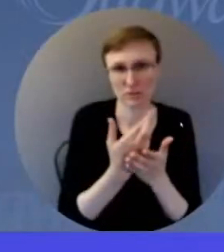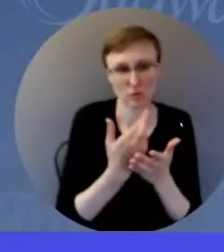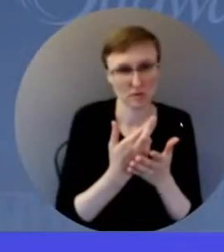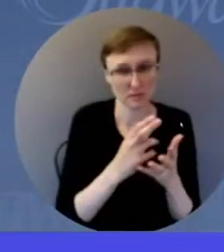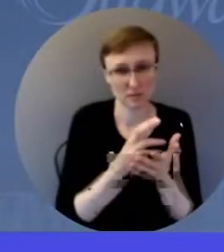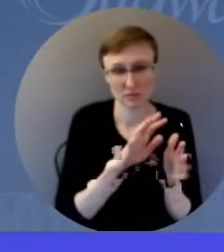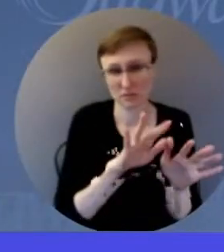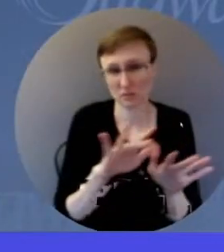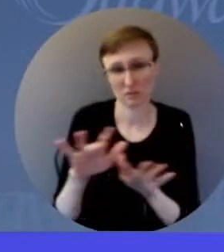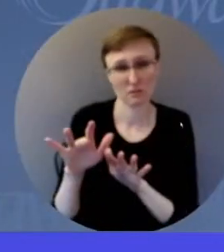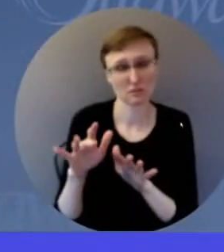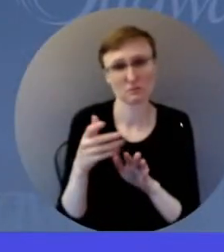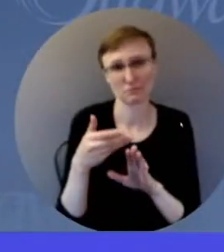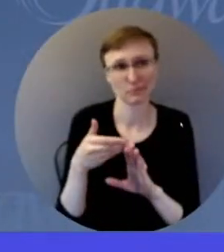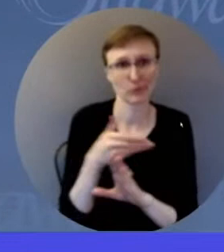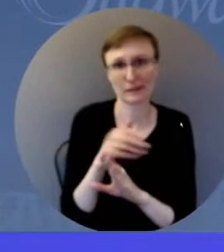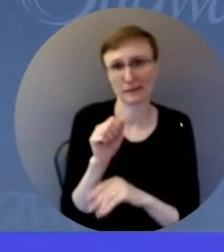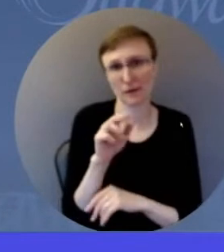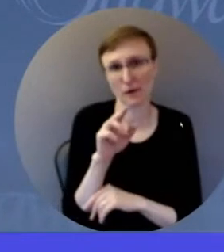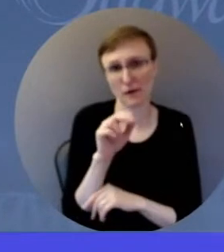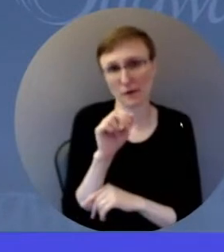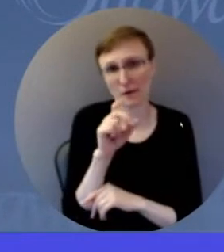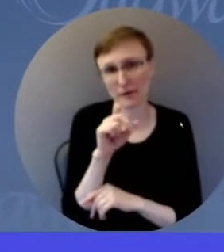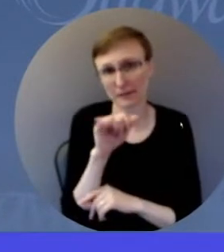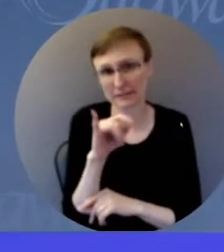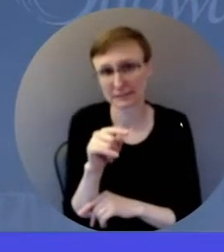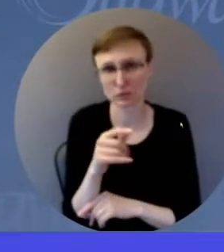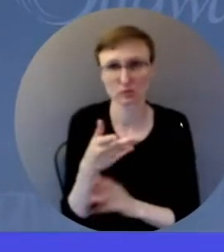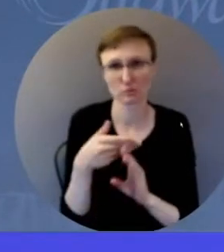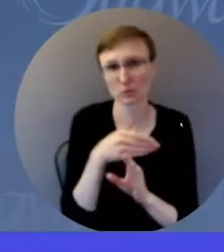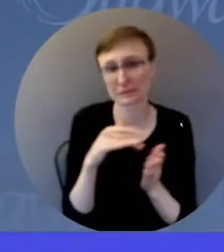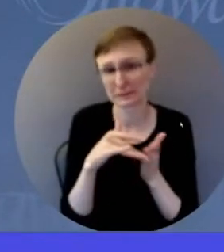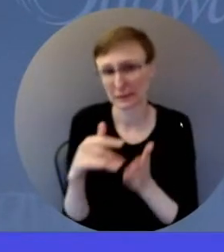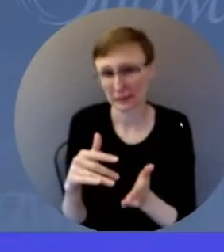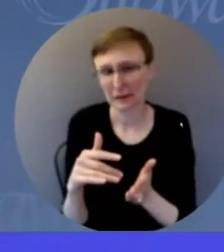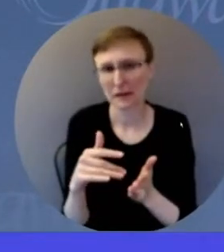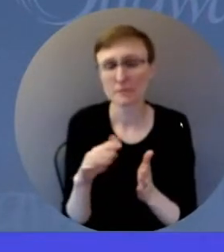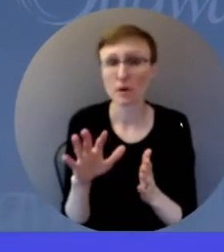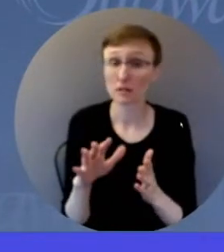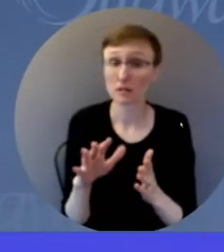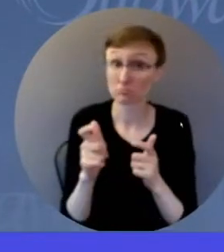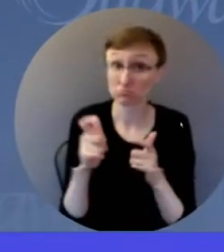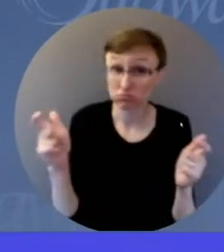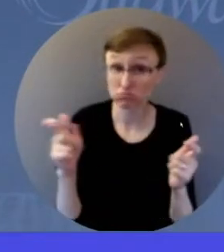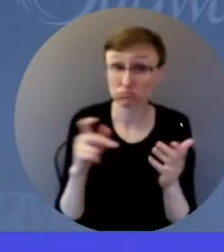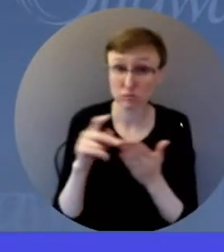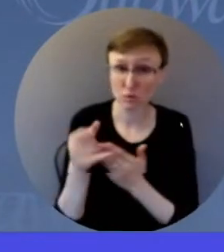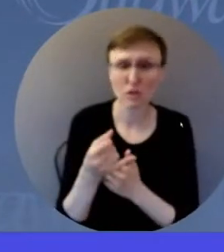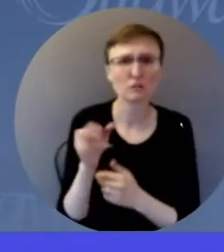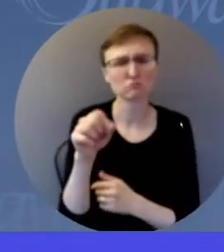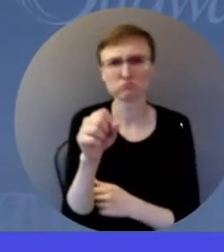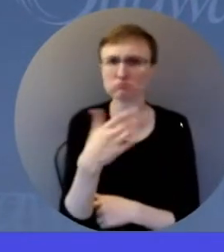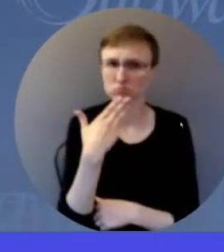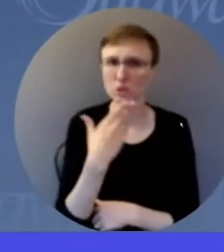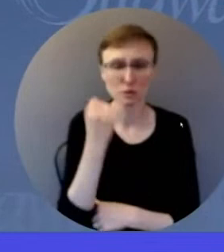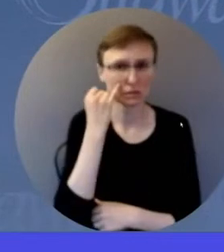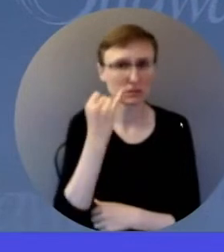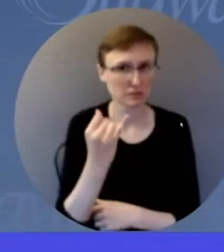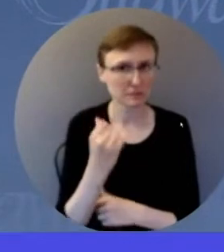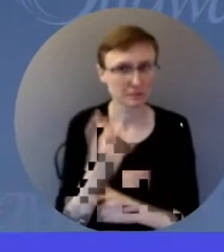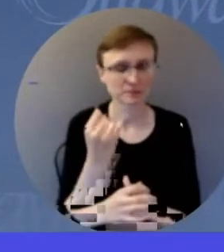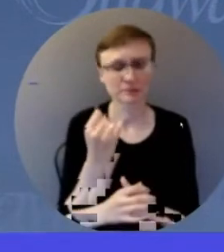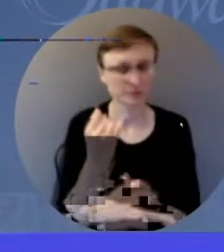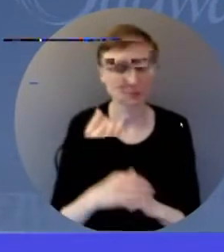pre-audits, I guess if you can call them, or pre-studies. But I think it's a really good idea, and another set of